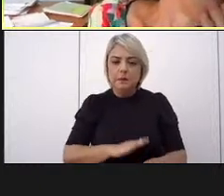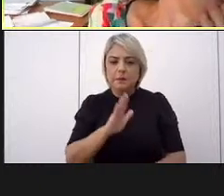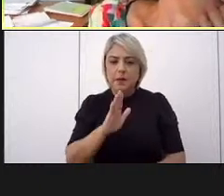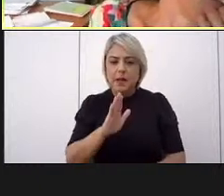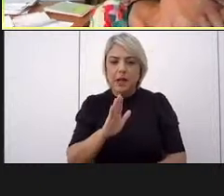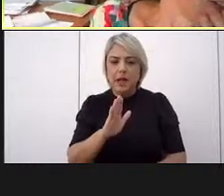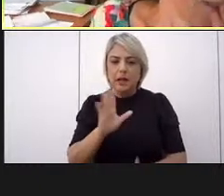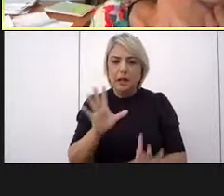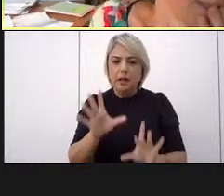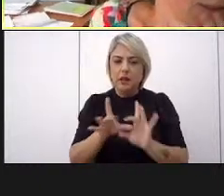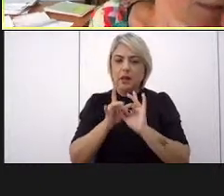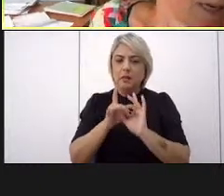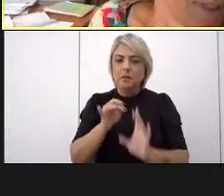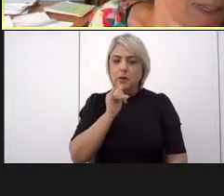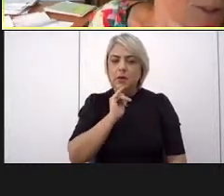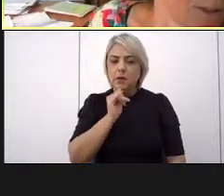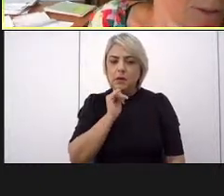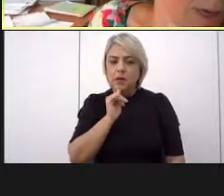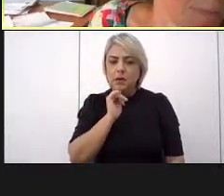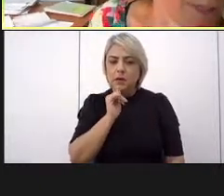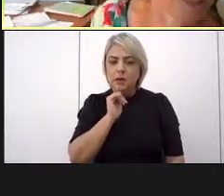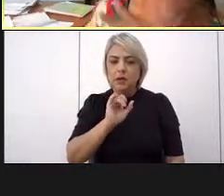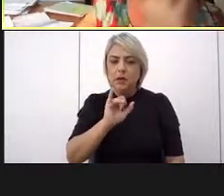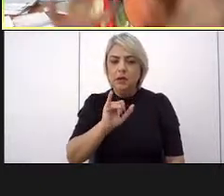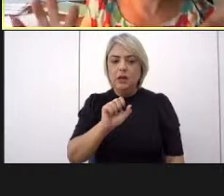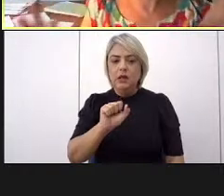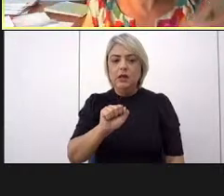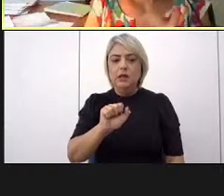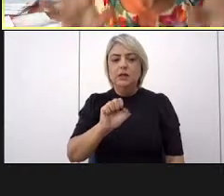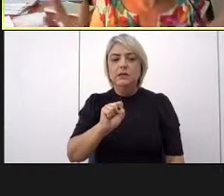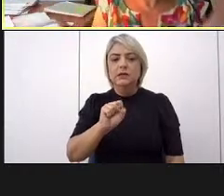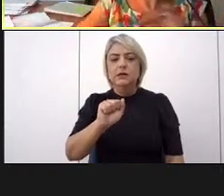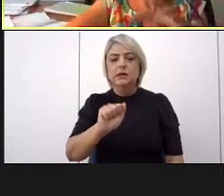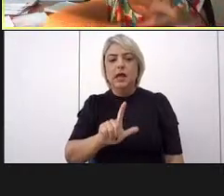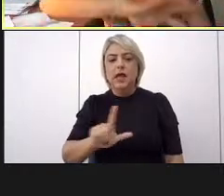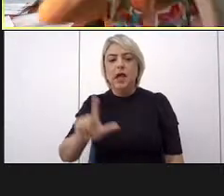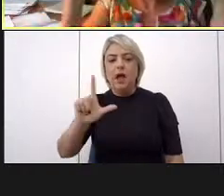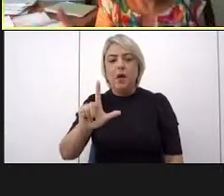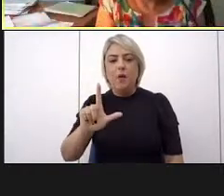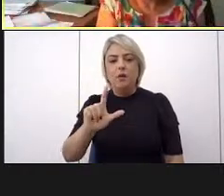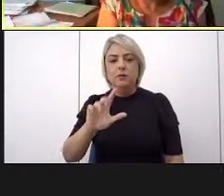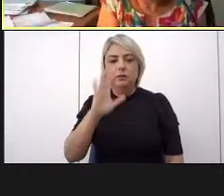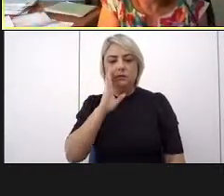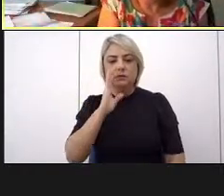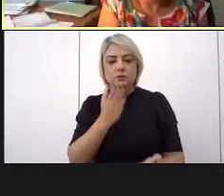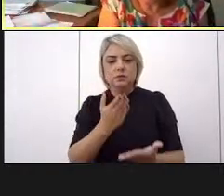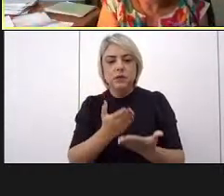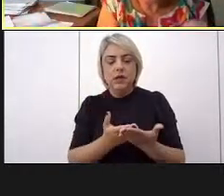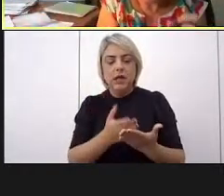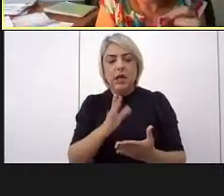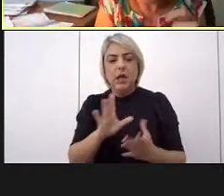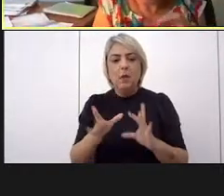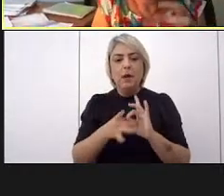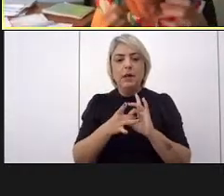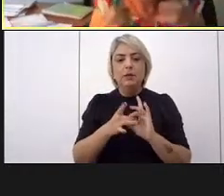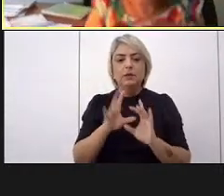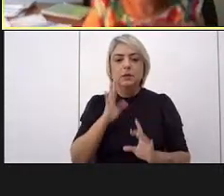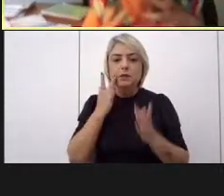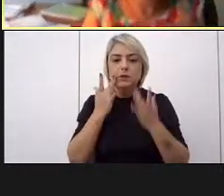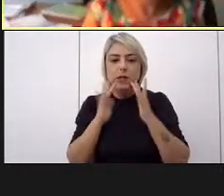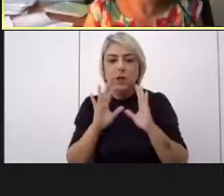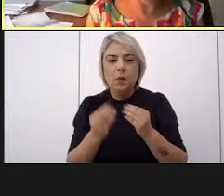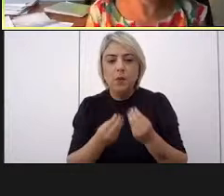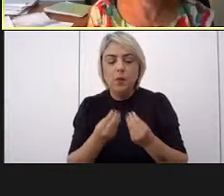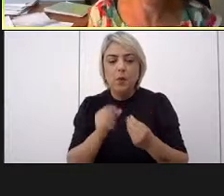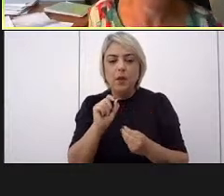Standardization and Accreditation and Labeling. I don't remember the ICL alliance, but this is an organization which is supposed to represent